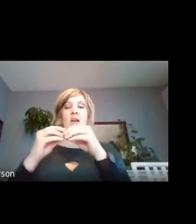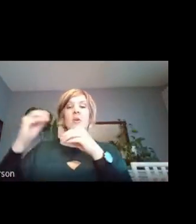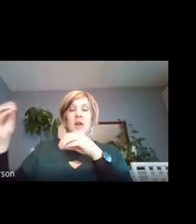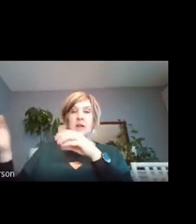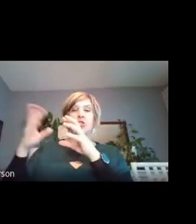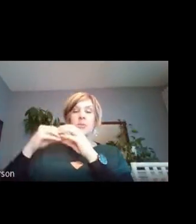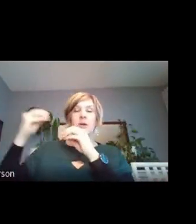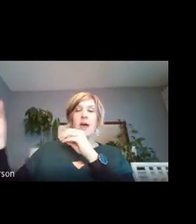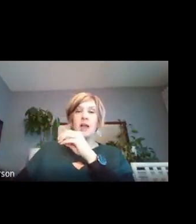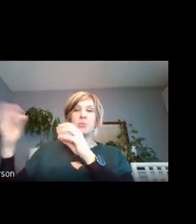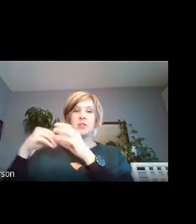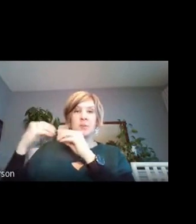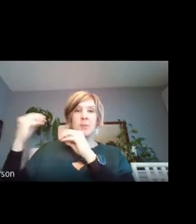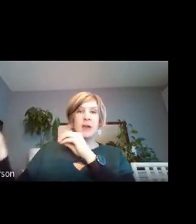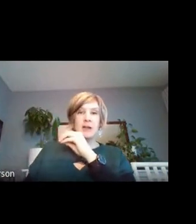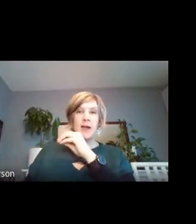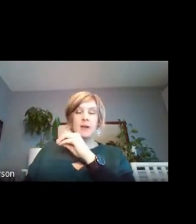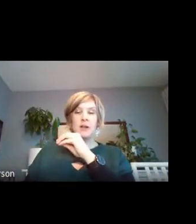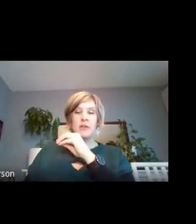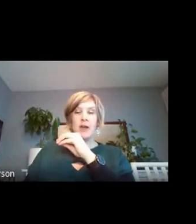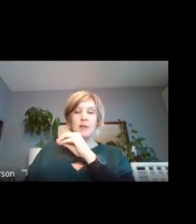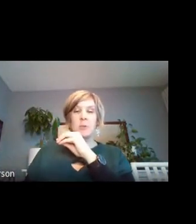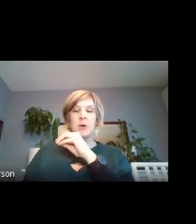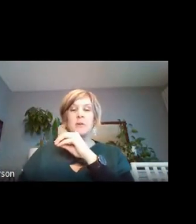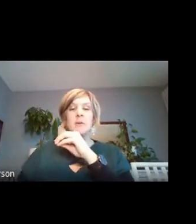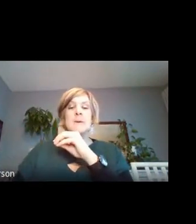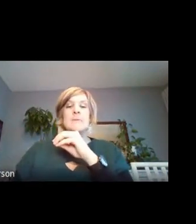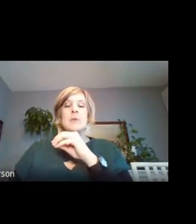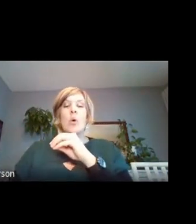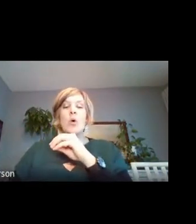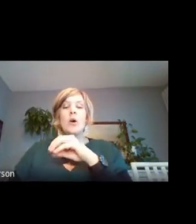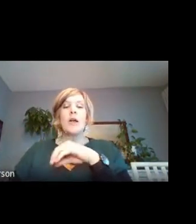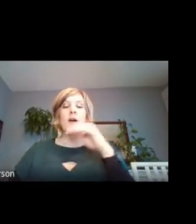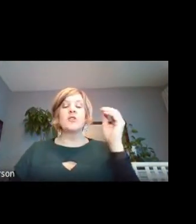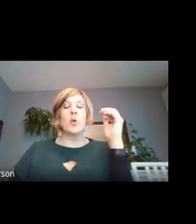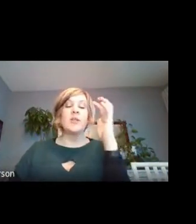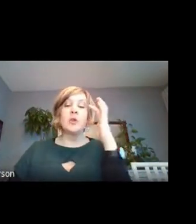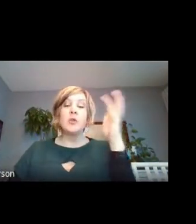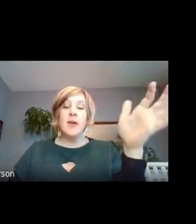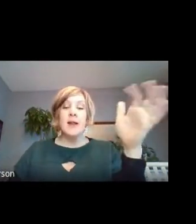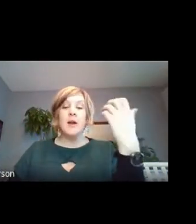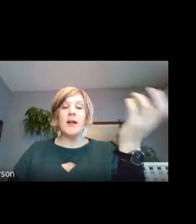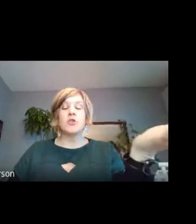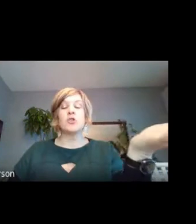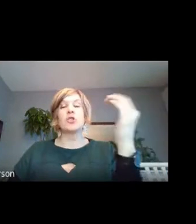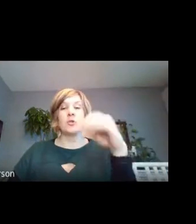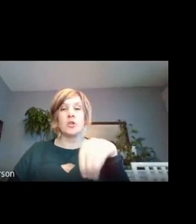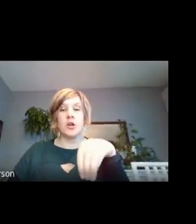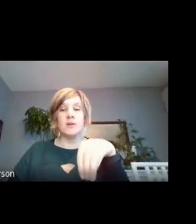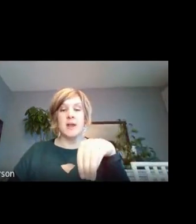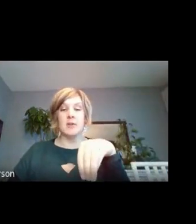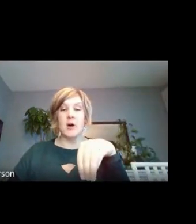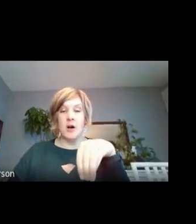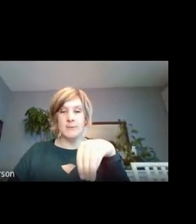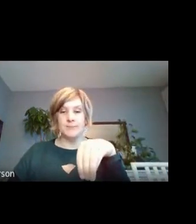so that everybody can jump on that and participate in that experience or if i just want them to look at it i can just turn